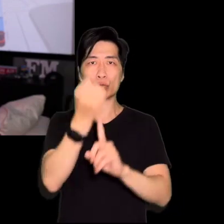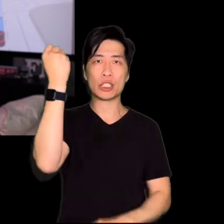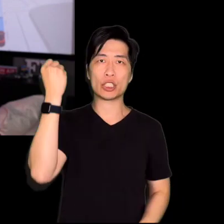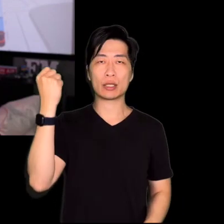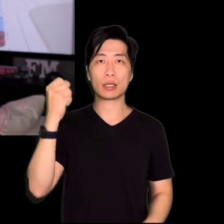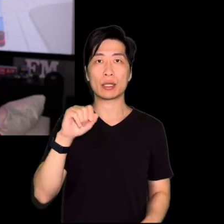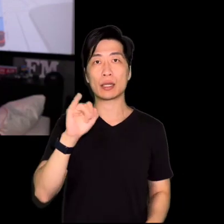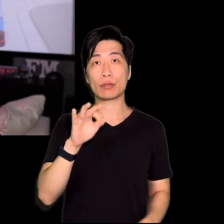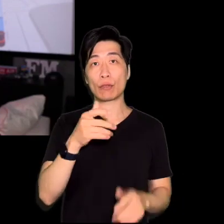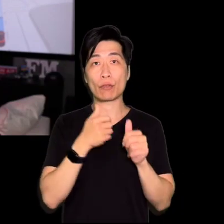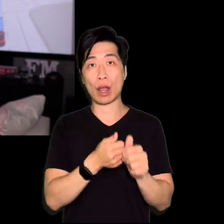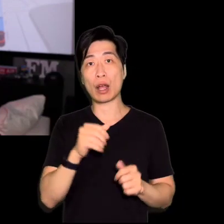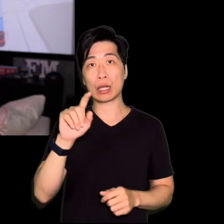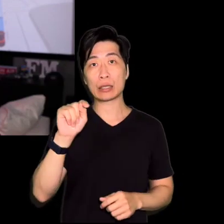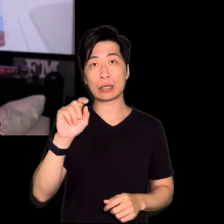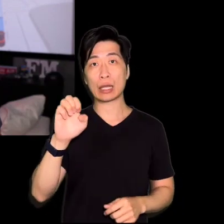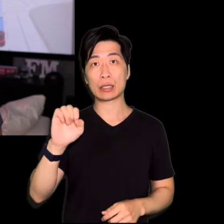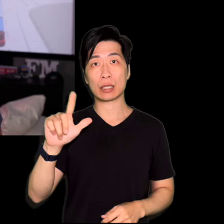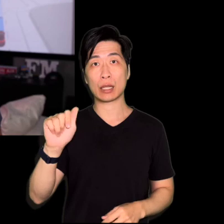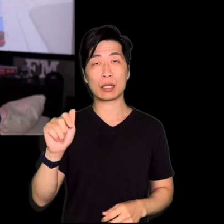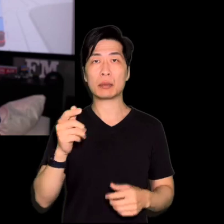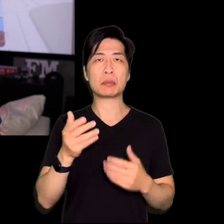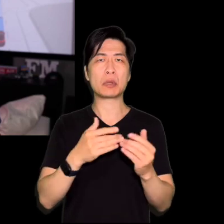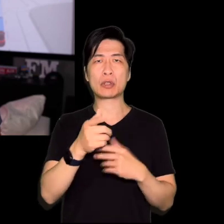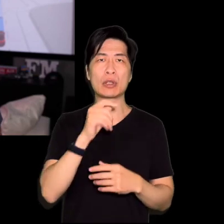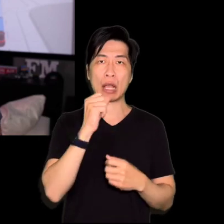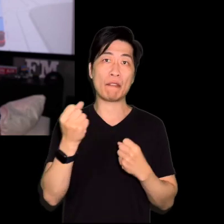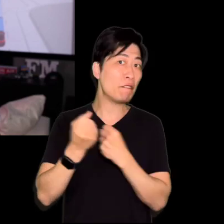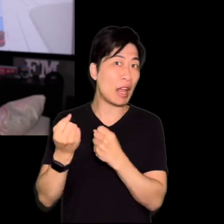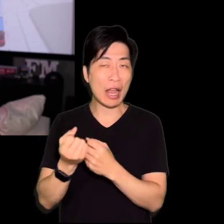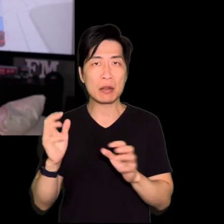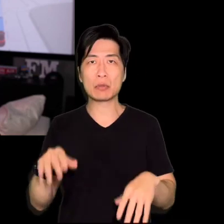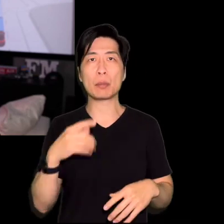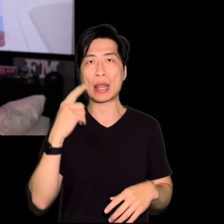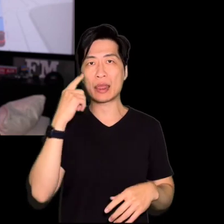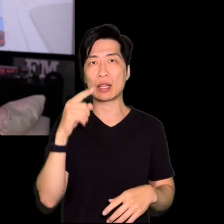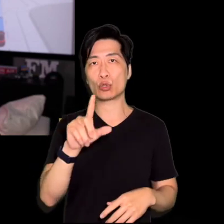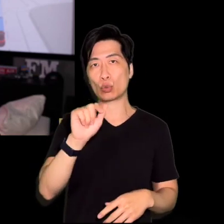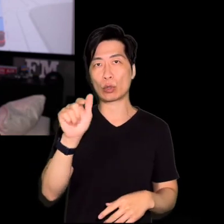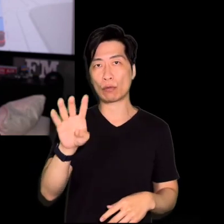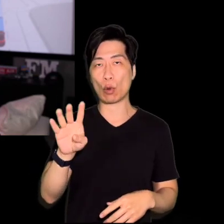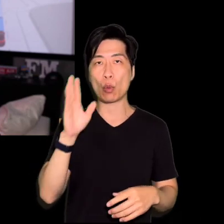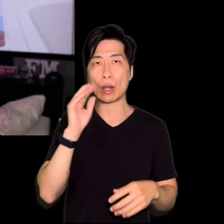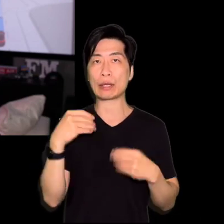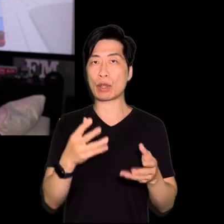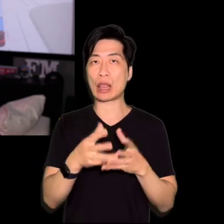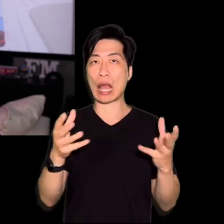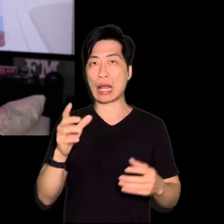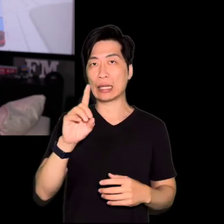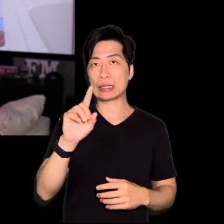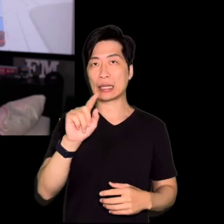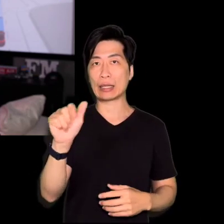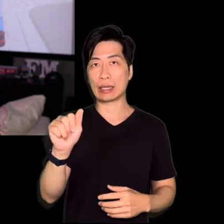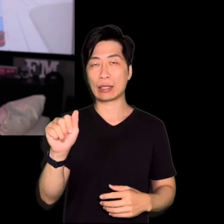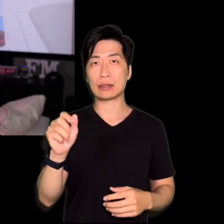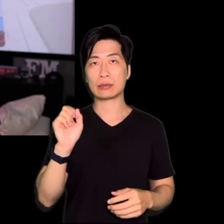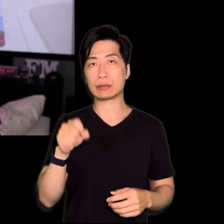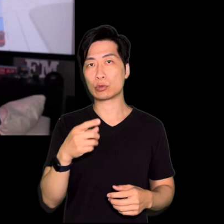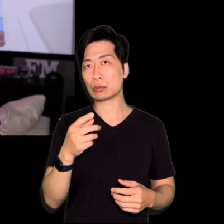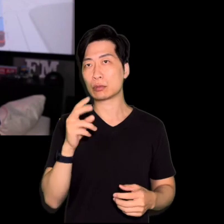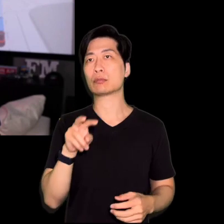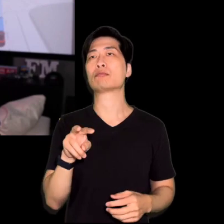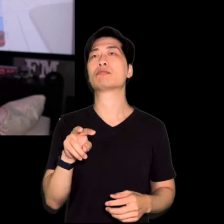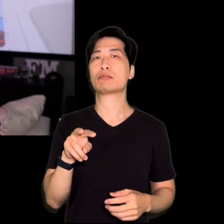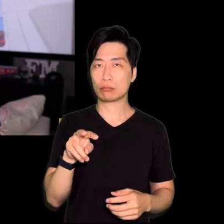company closely, even if you're not a fan of the company, I think 2024 is going to give you a lot of data. It's going to give you a lot of